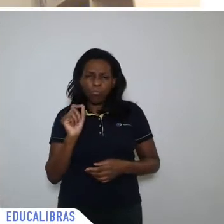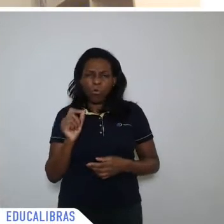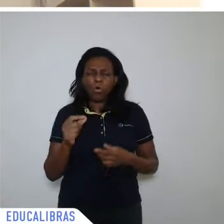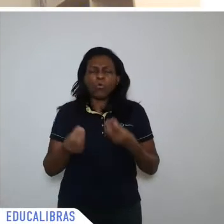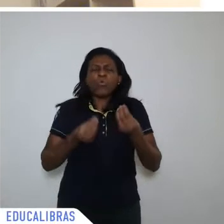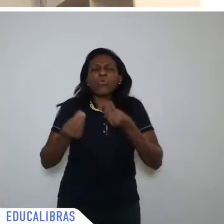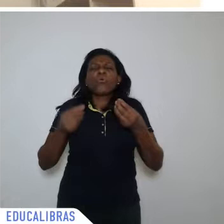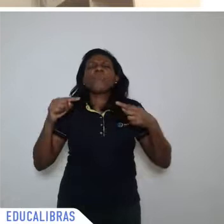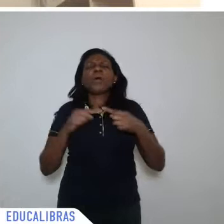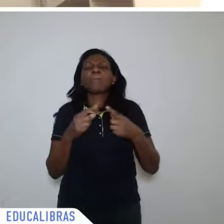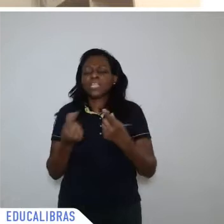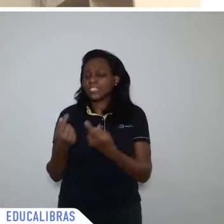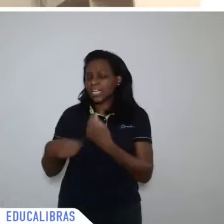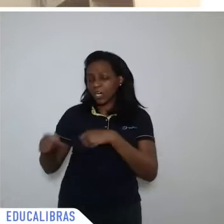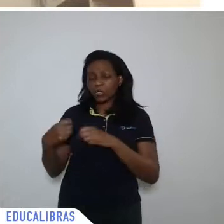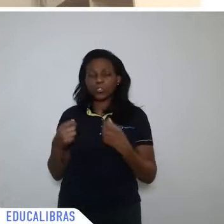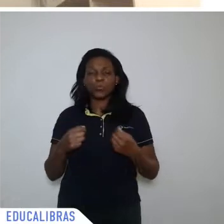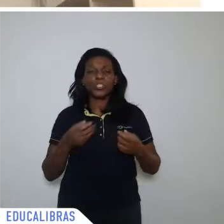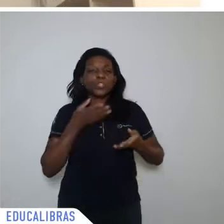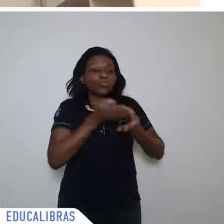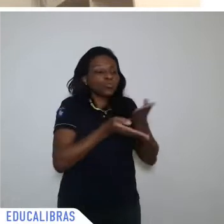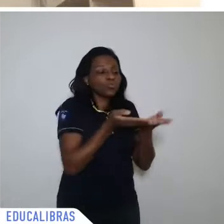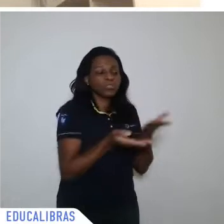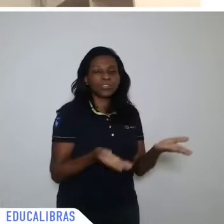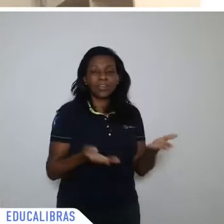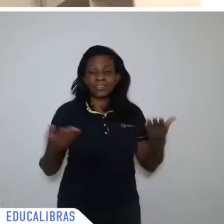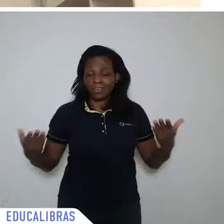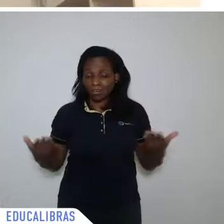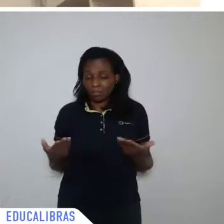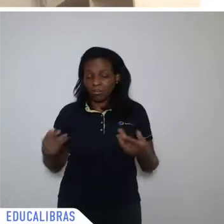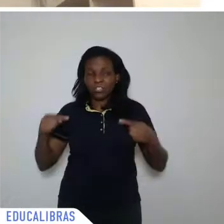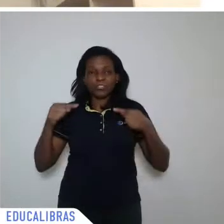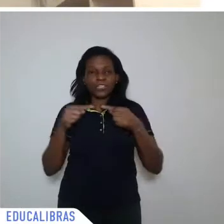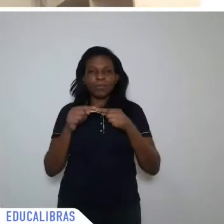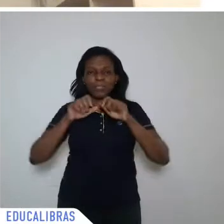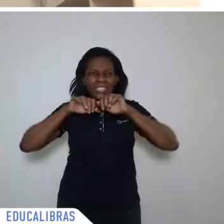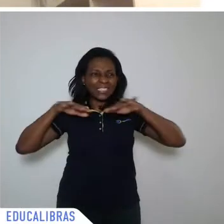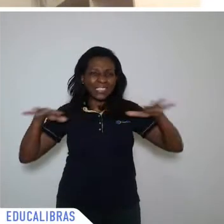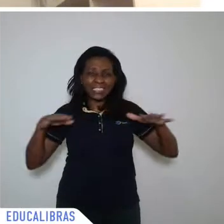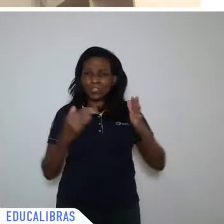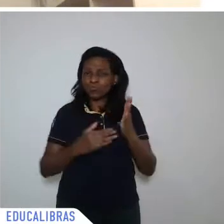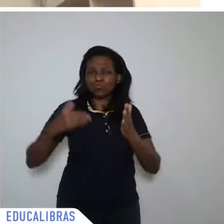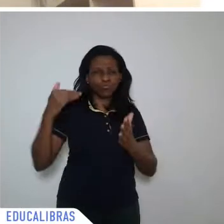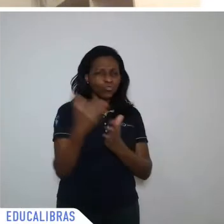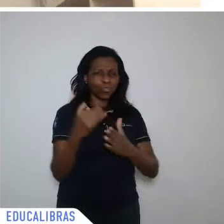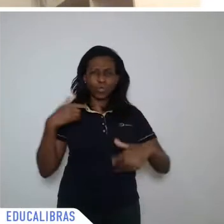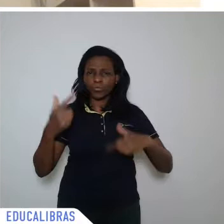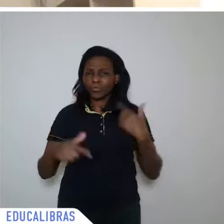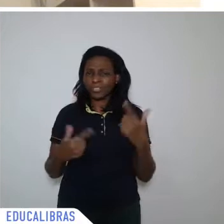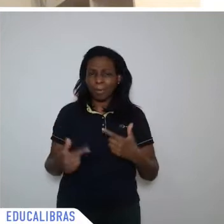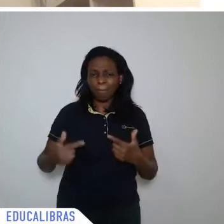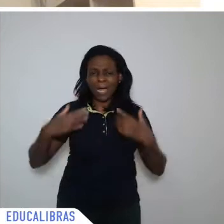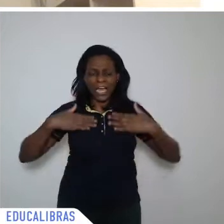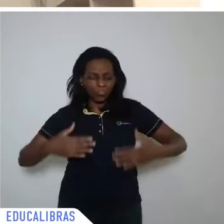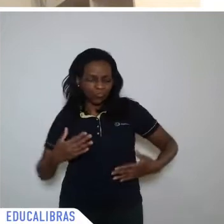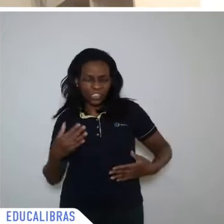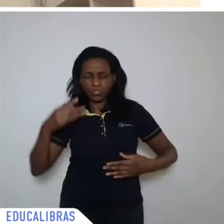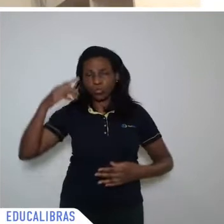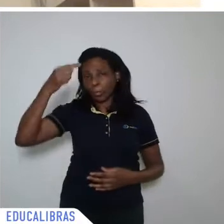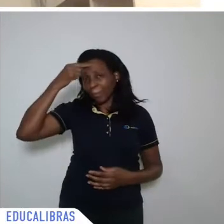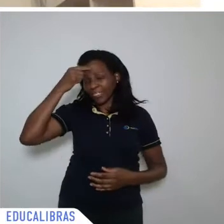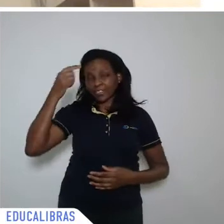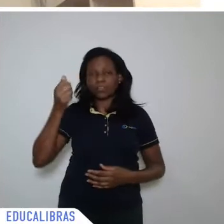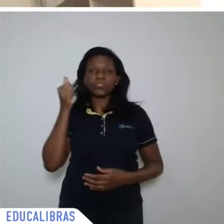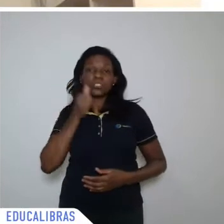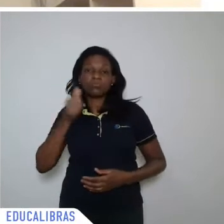to know what you think of the economy of care. With the pandemics, this burden of physical and